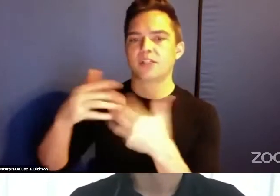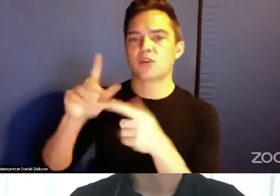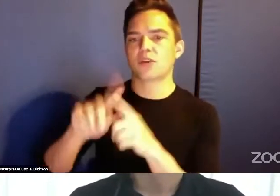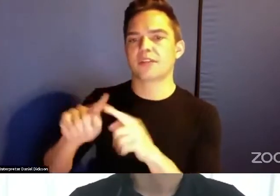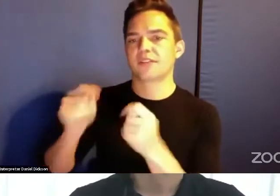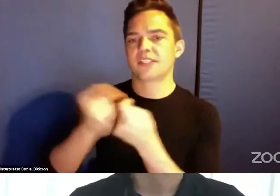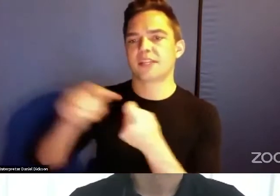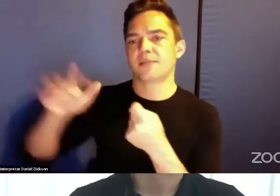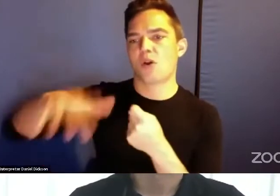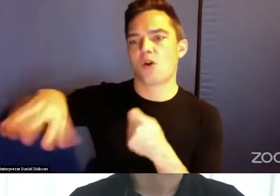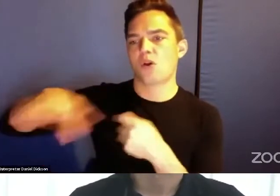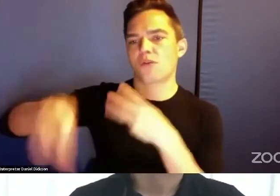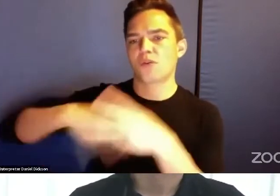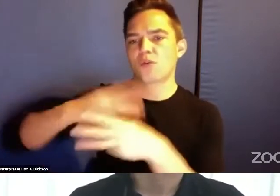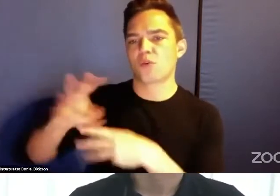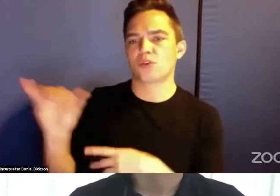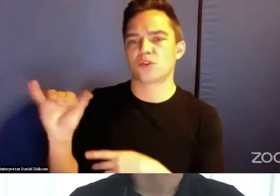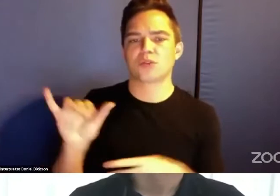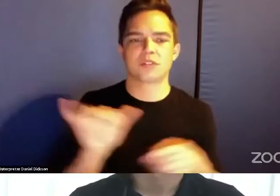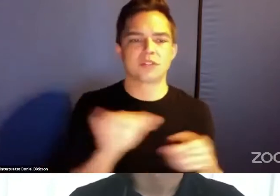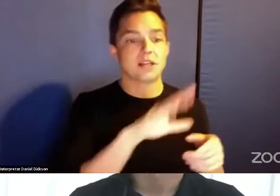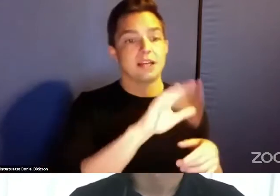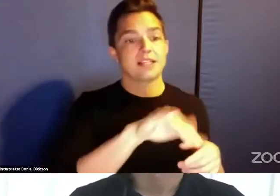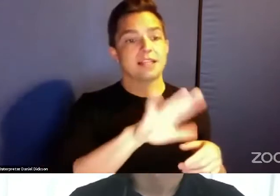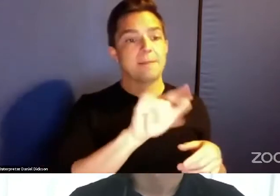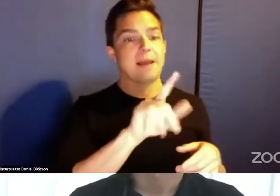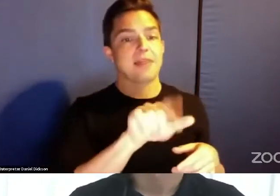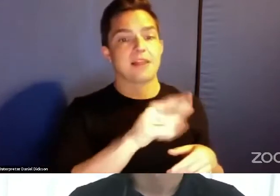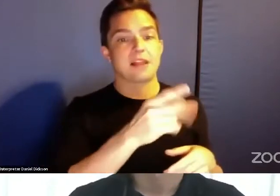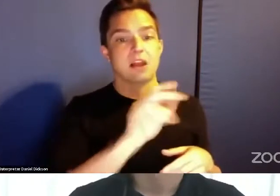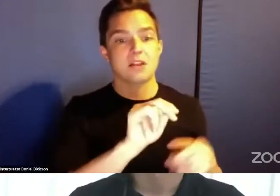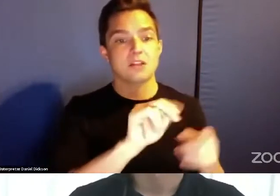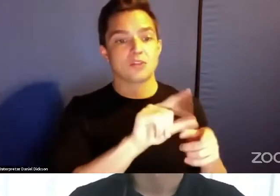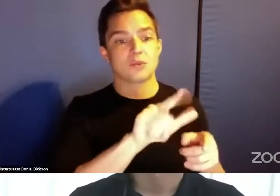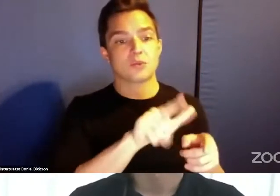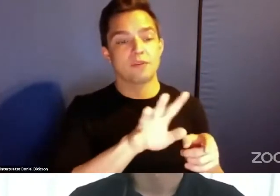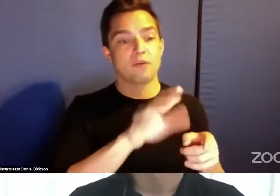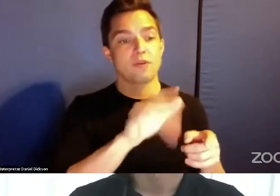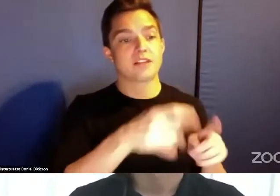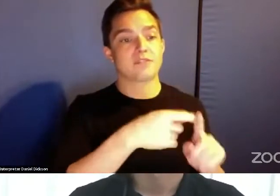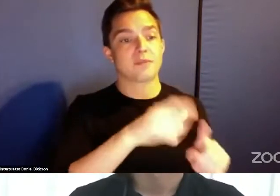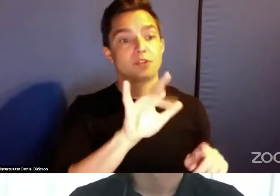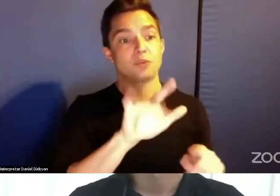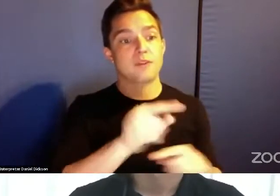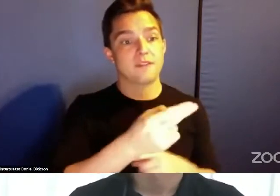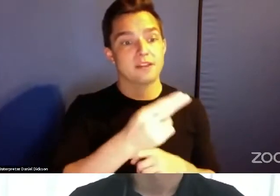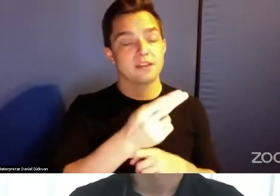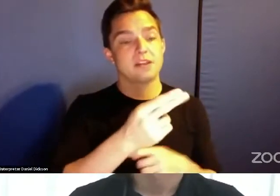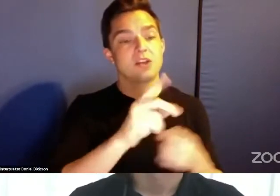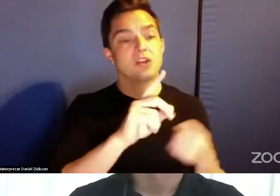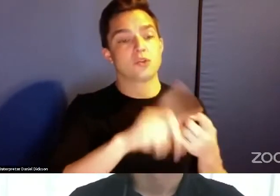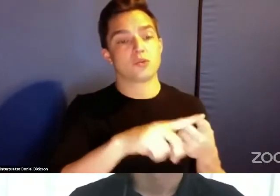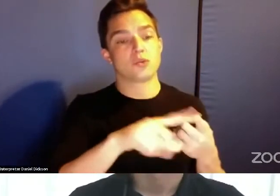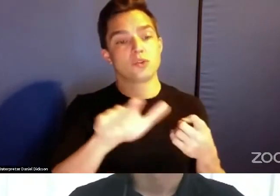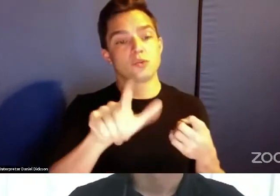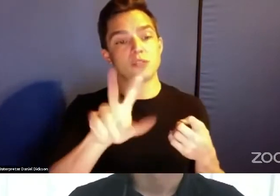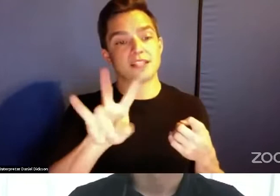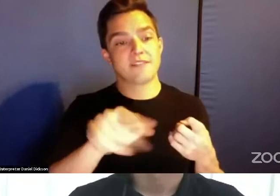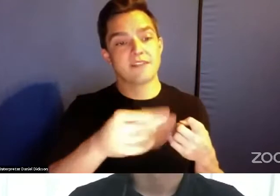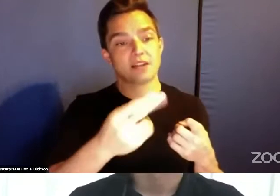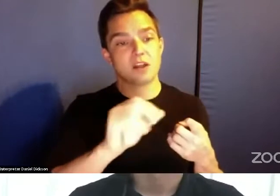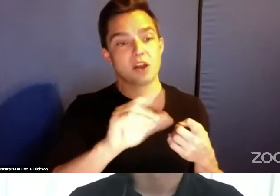CYBATHLON 2024 is from the 25th to the 27th of October. And as you can see